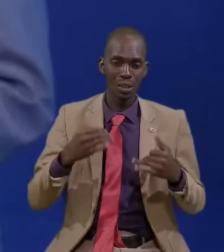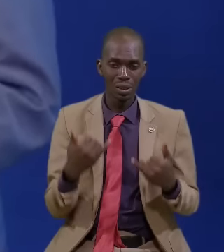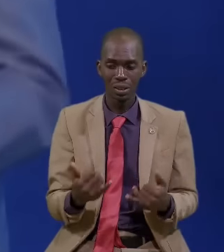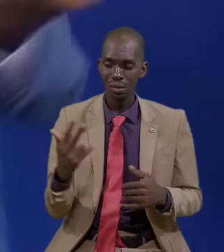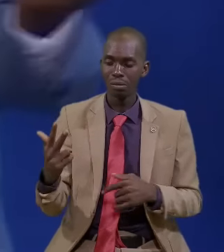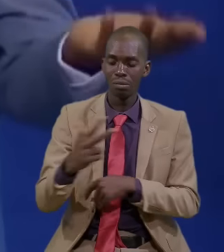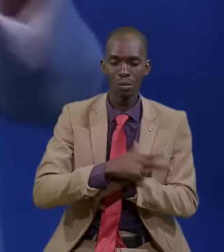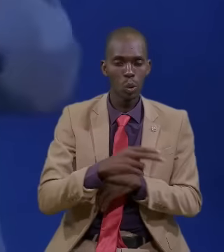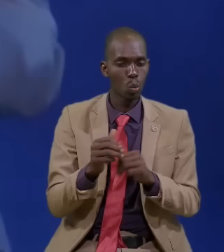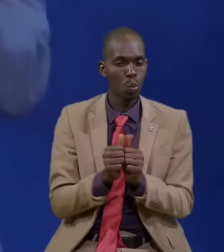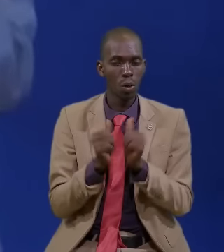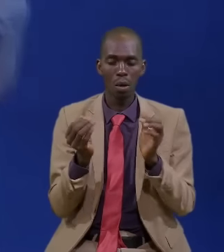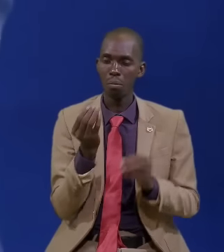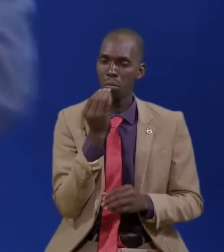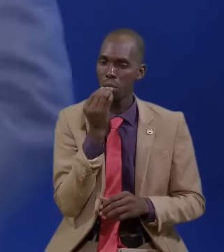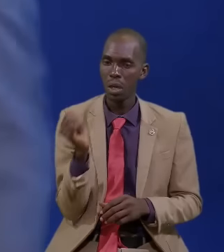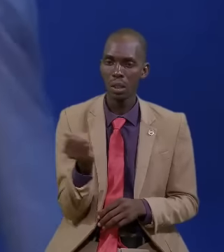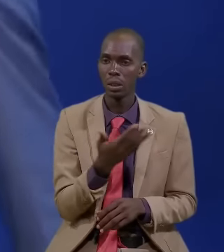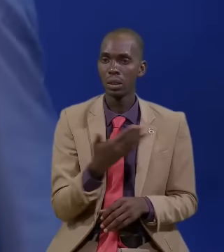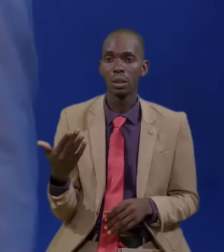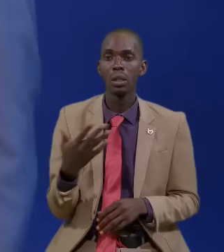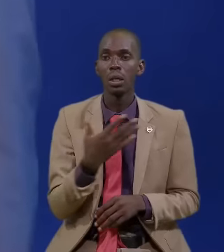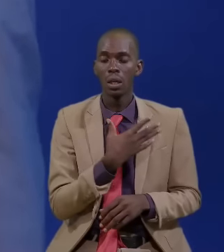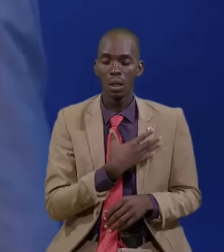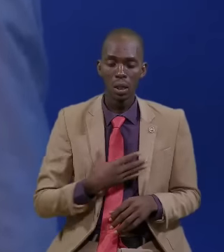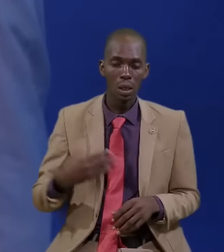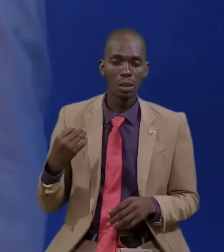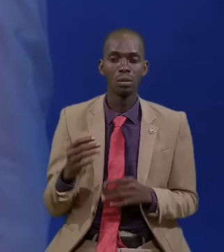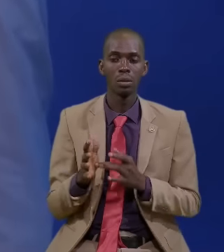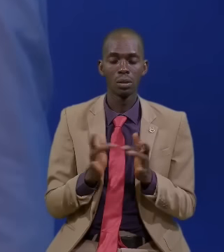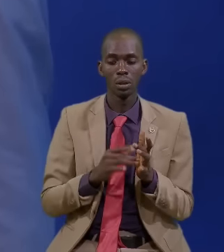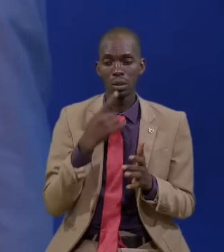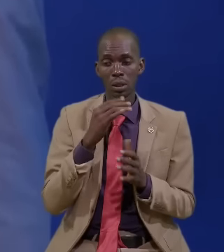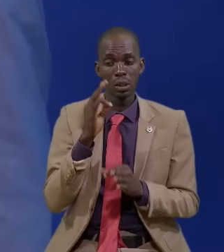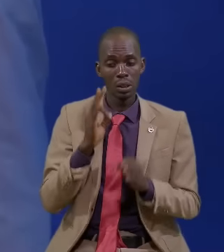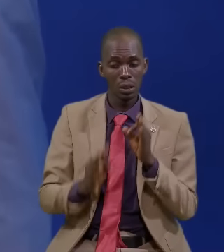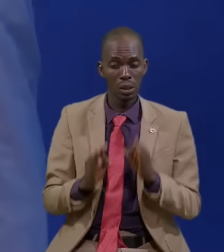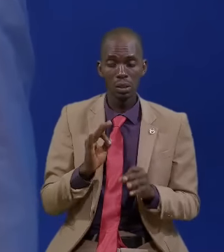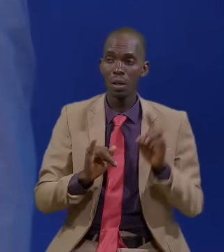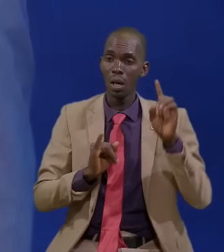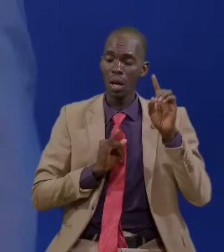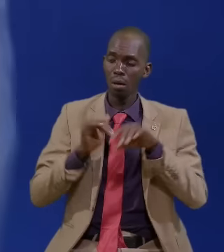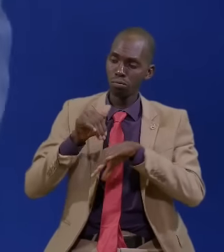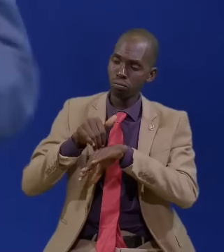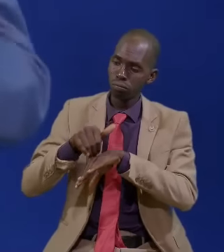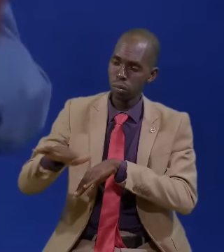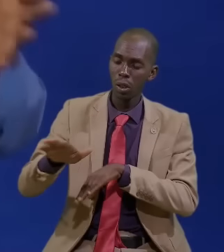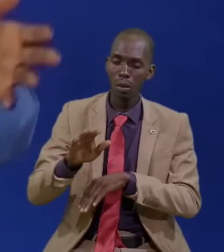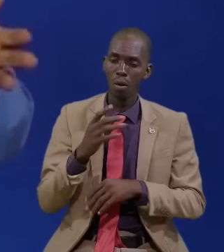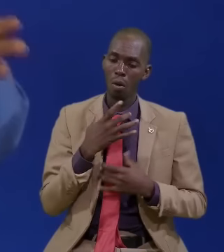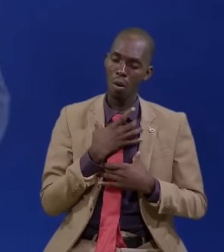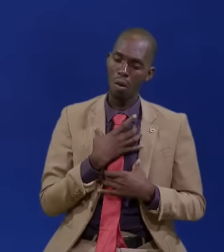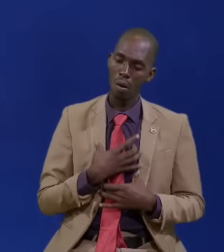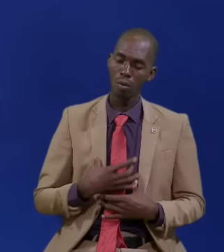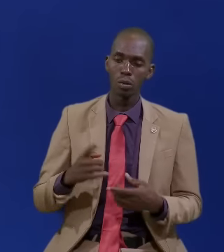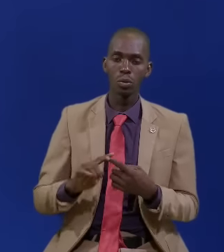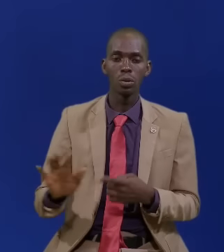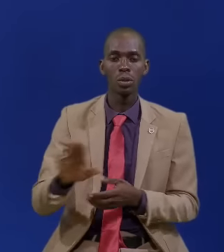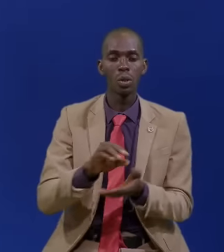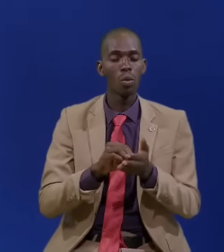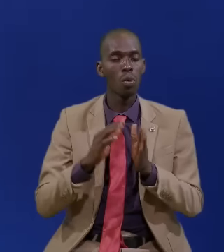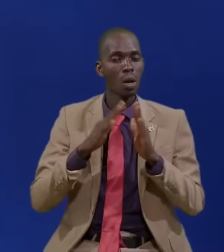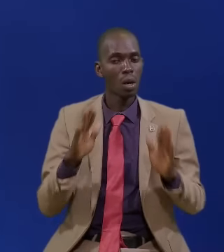it says, and if I send them away fasting to their own houses, they will